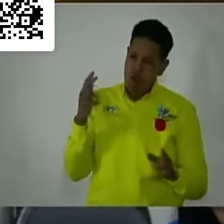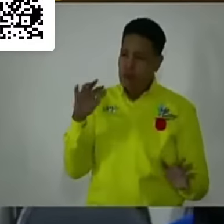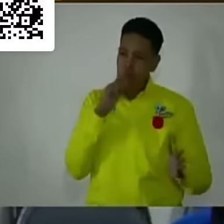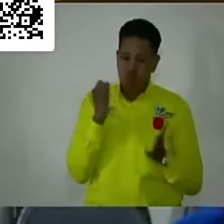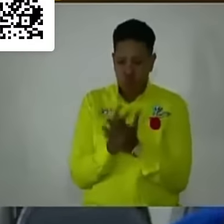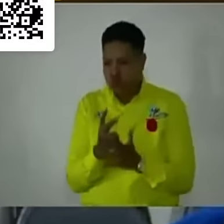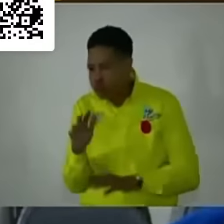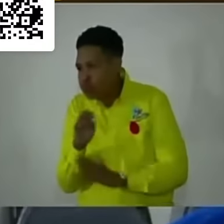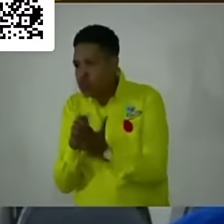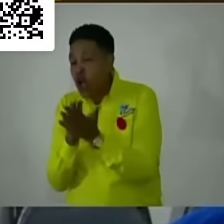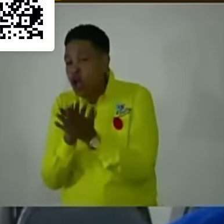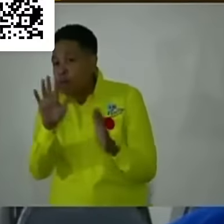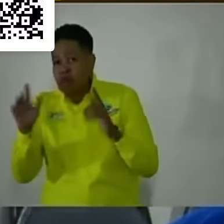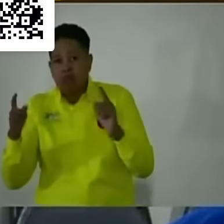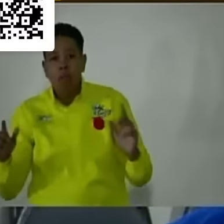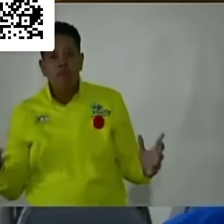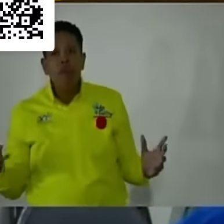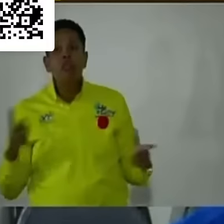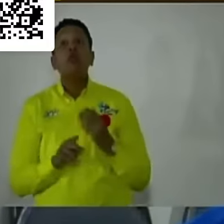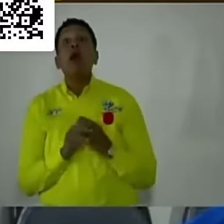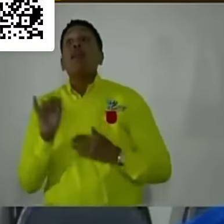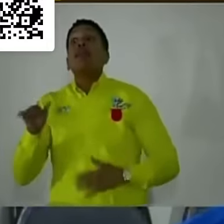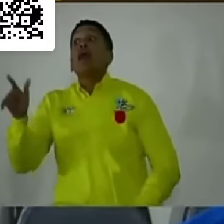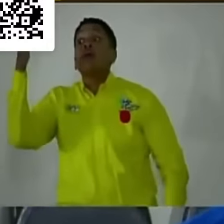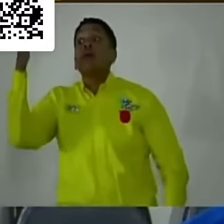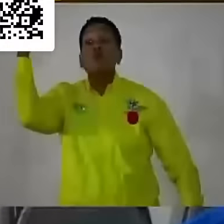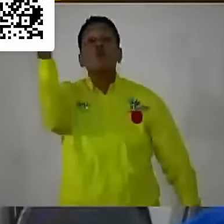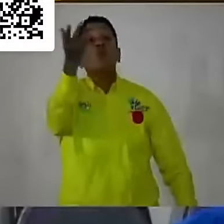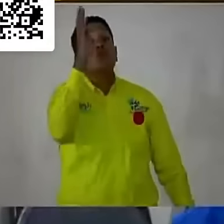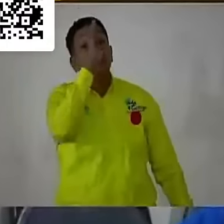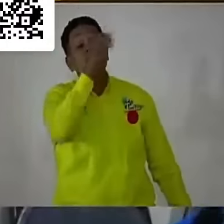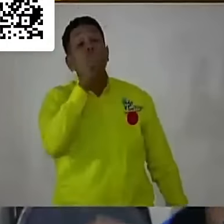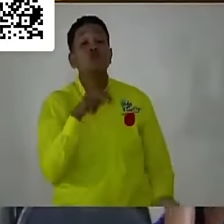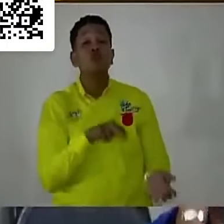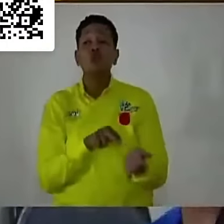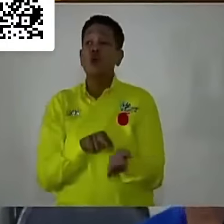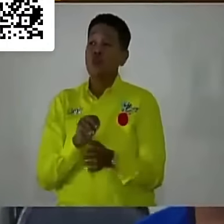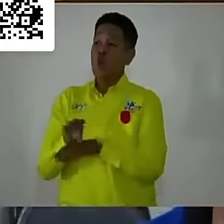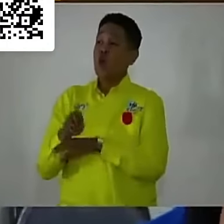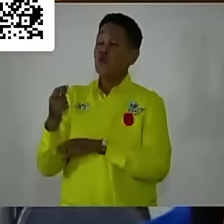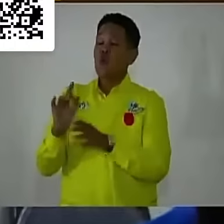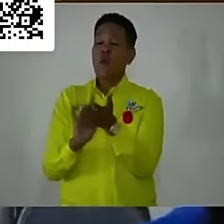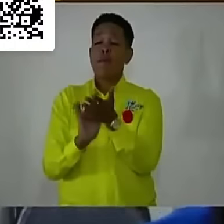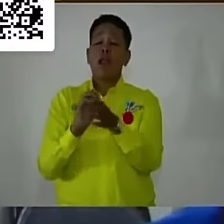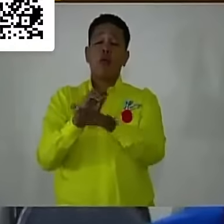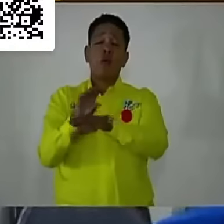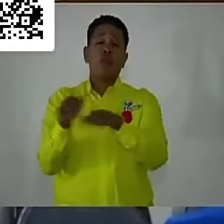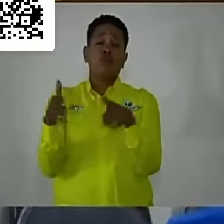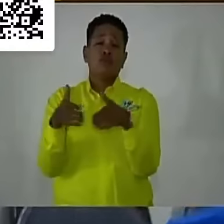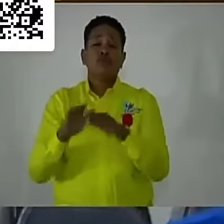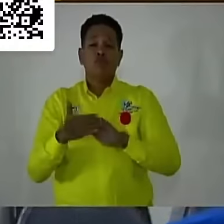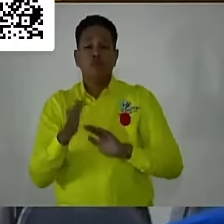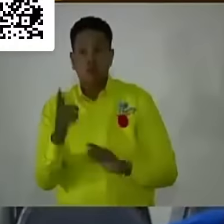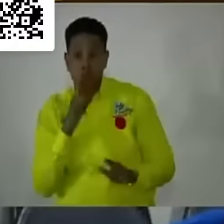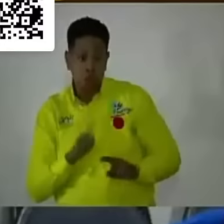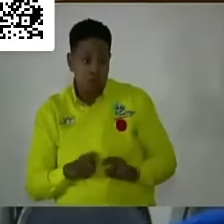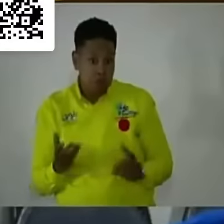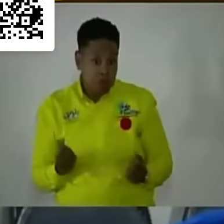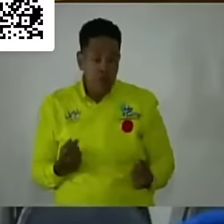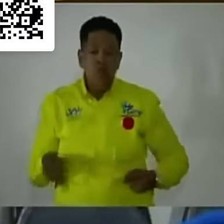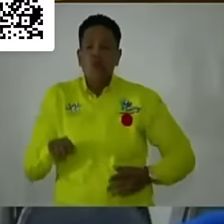validated documentation, and that goes to the nursing council or the medical council, as the case may be, and then